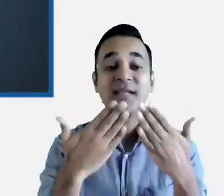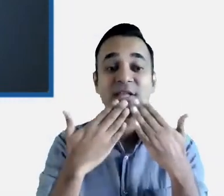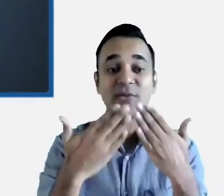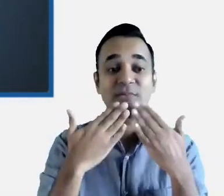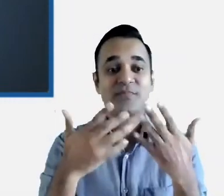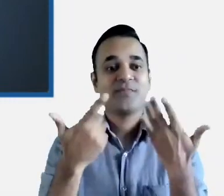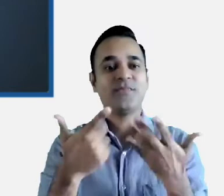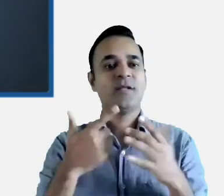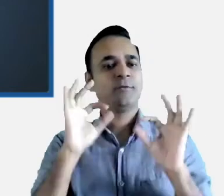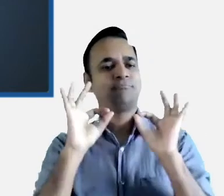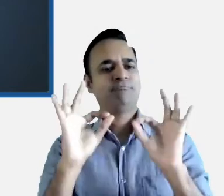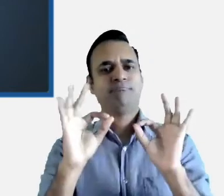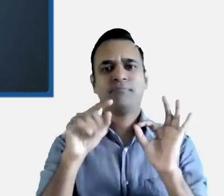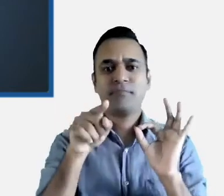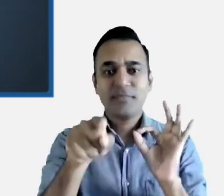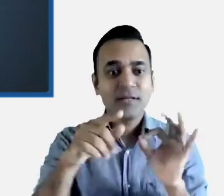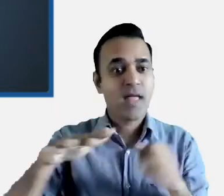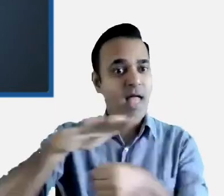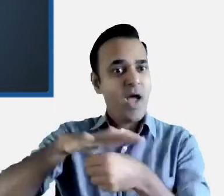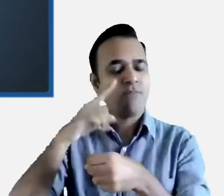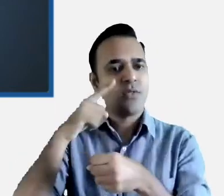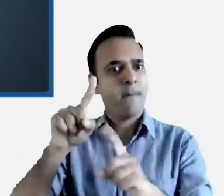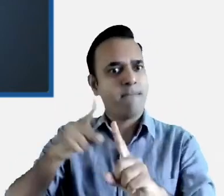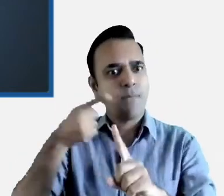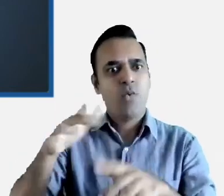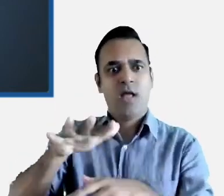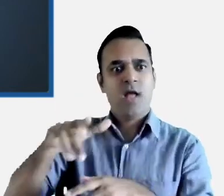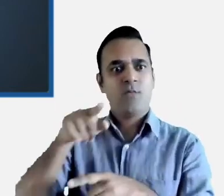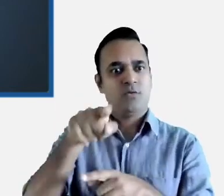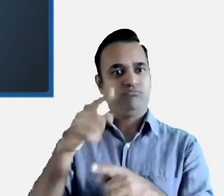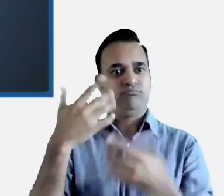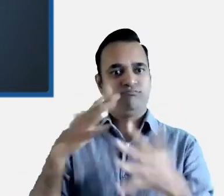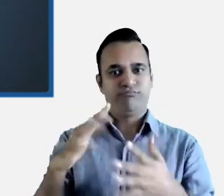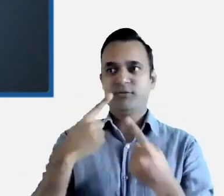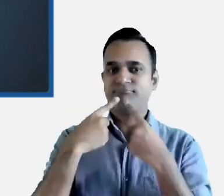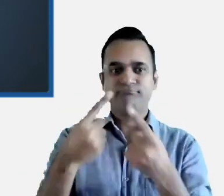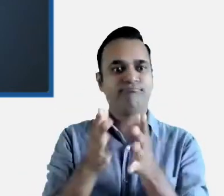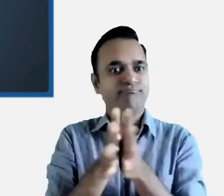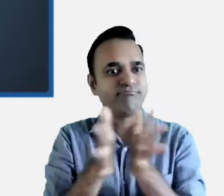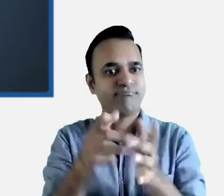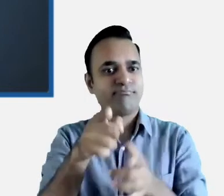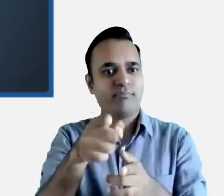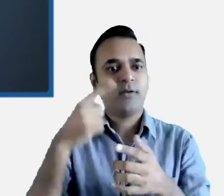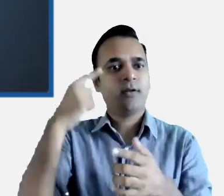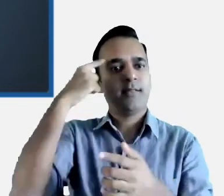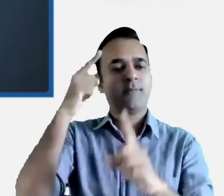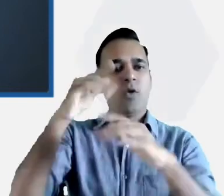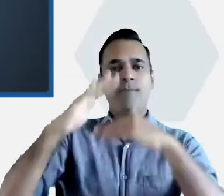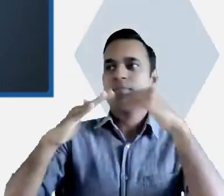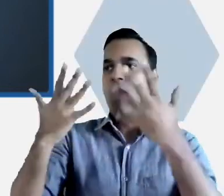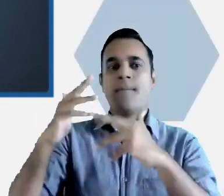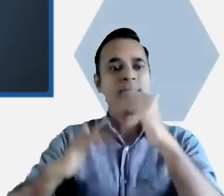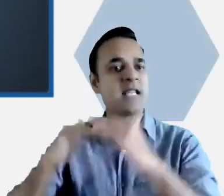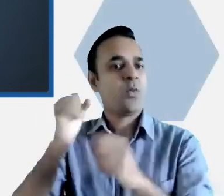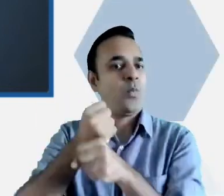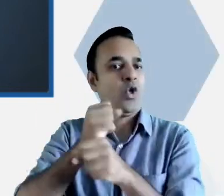on existing work, the symbiosis of multiple infrastructure resilience components, as well as strategically investing in